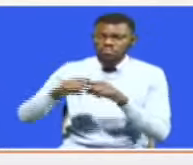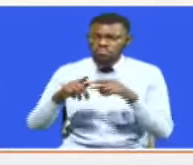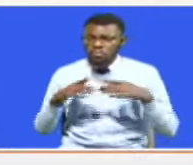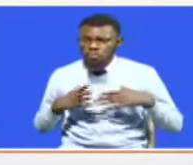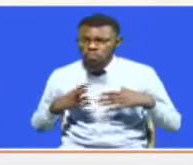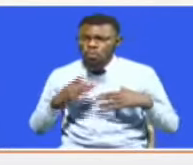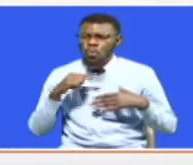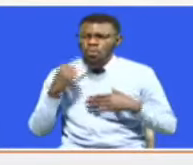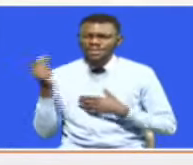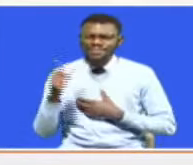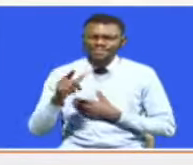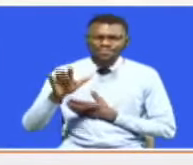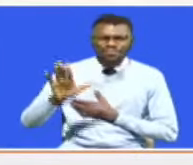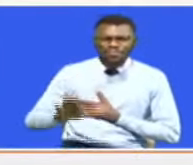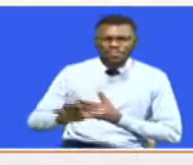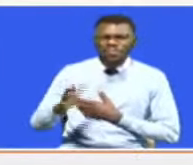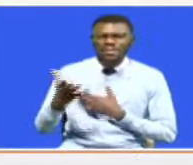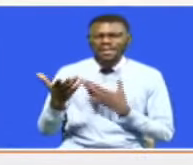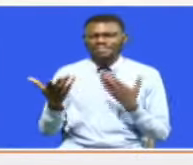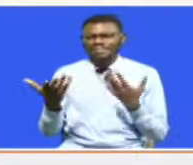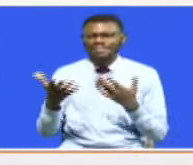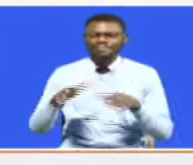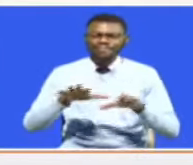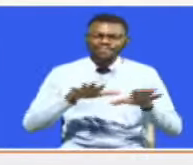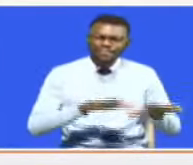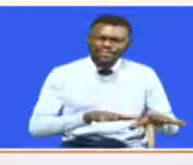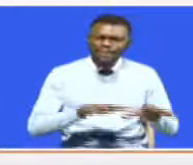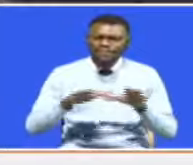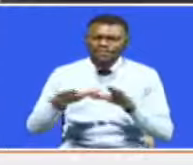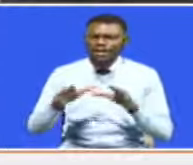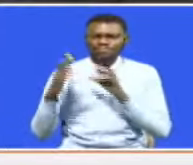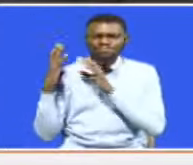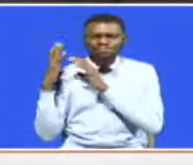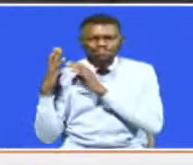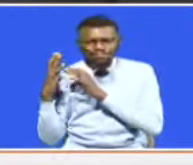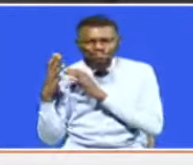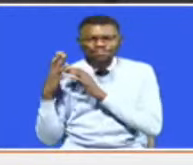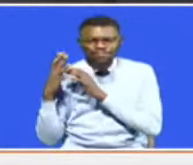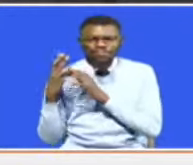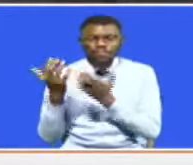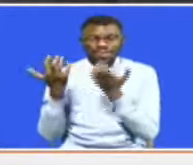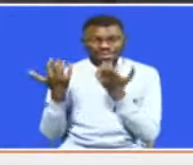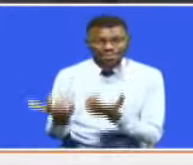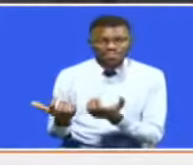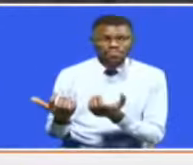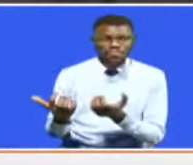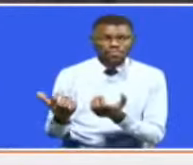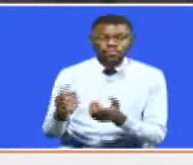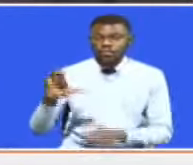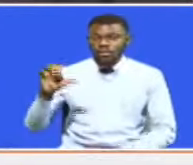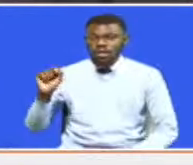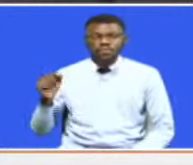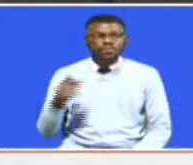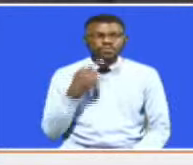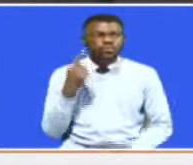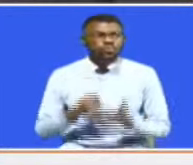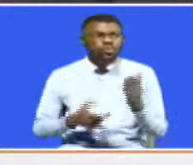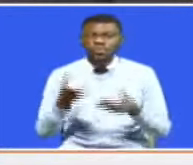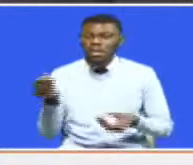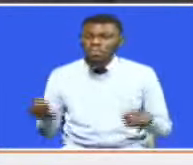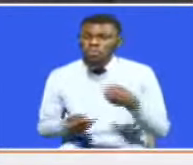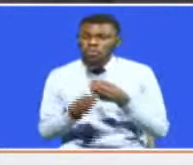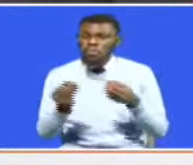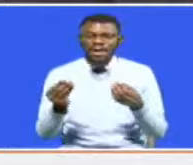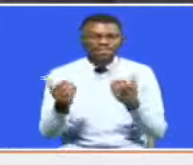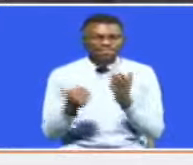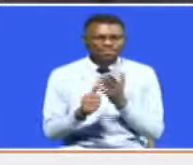earners hit or bear a heavy burden. The CS said the persisting shocks to the economy have seen the market